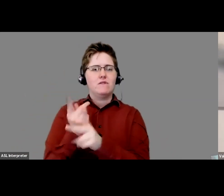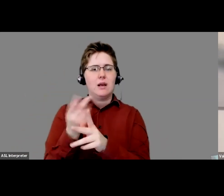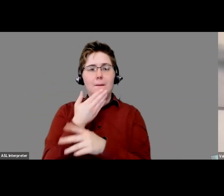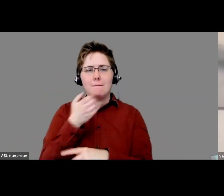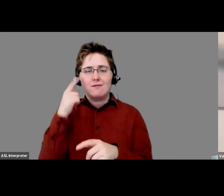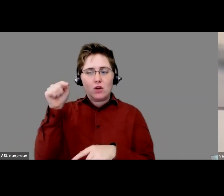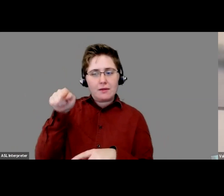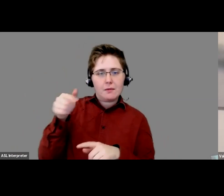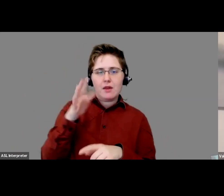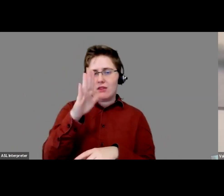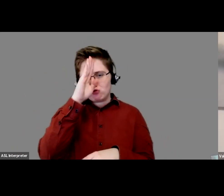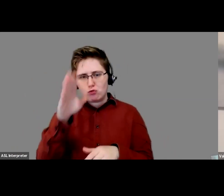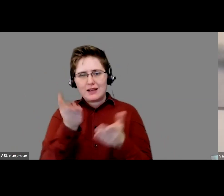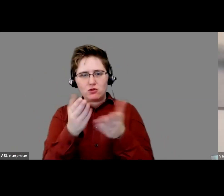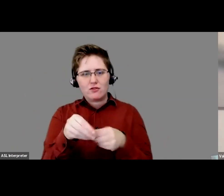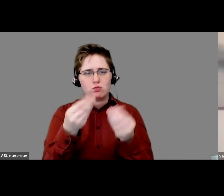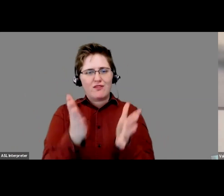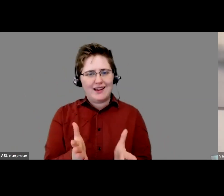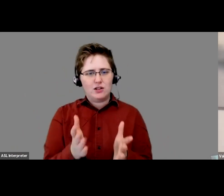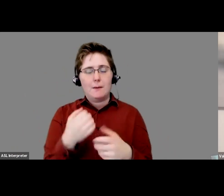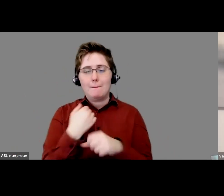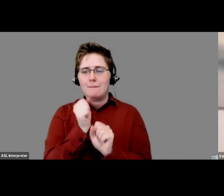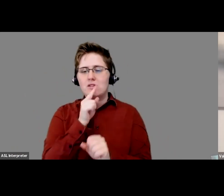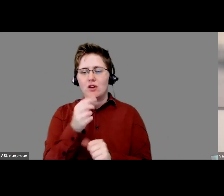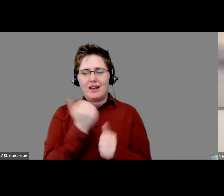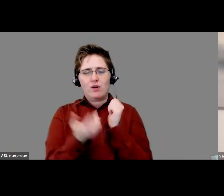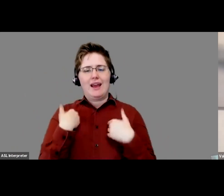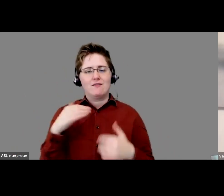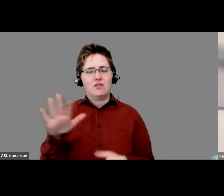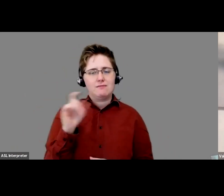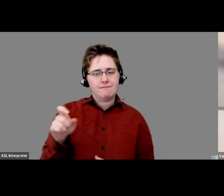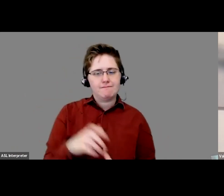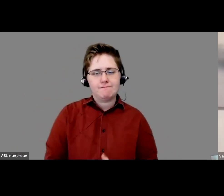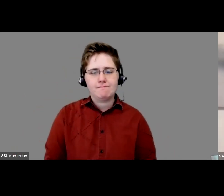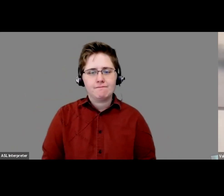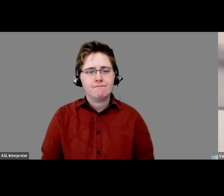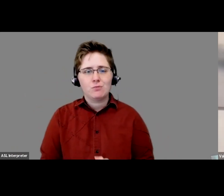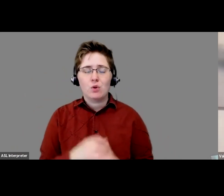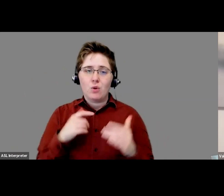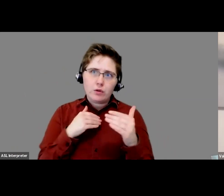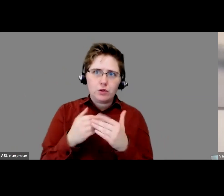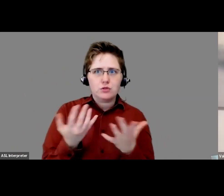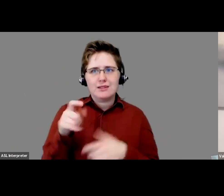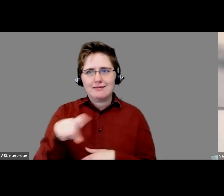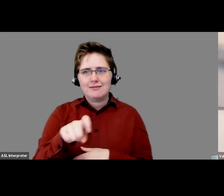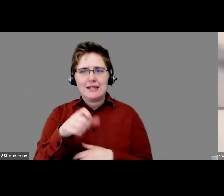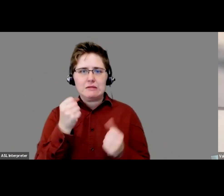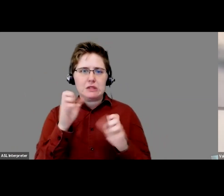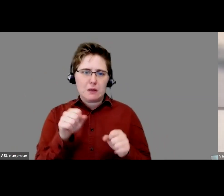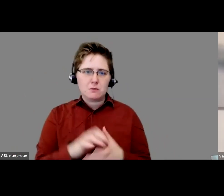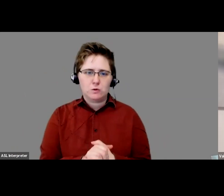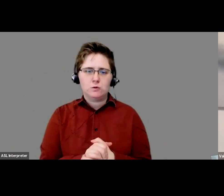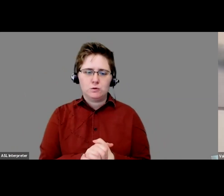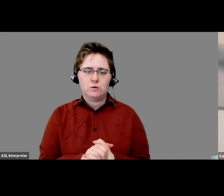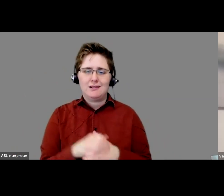between them and their direct service provider to make sure everybody has what they need, or as close to what they need as they can. A